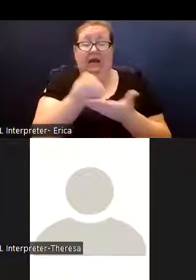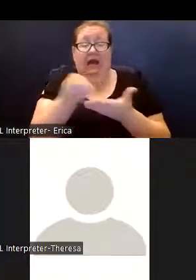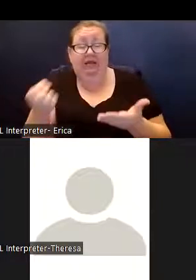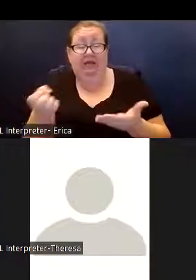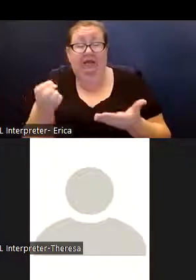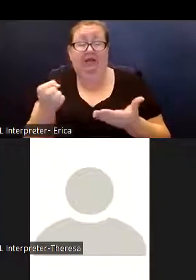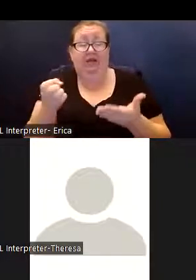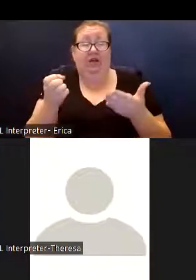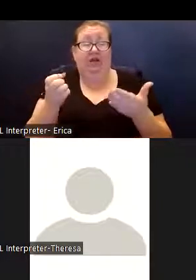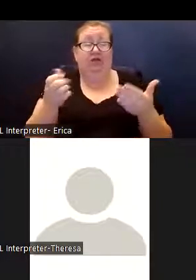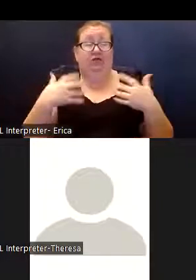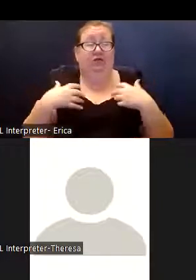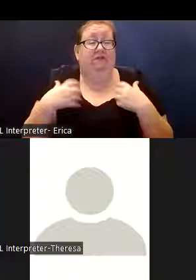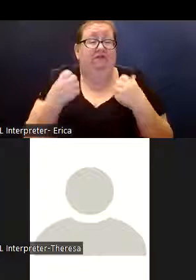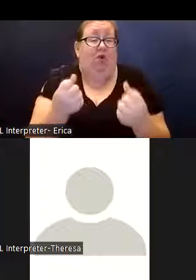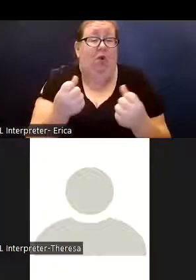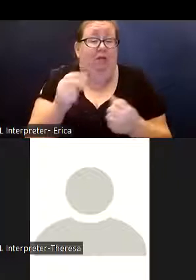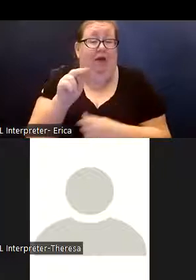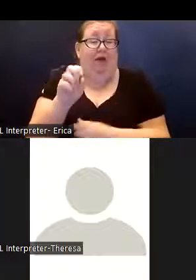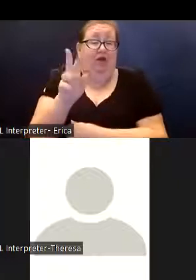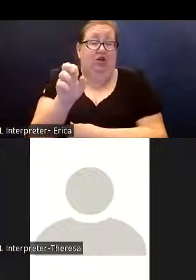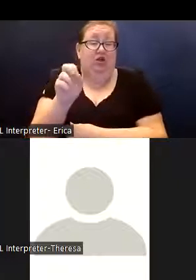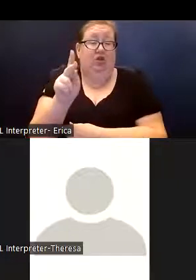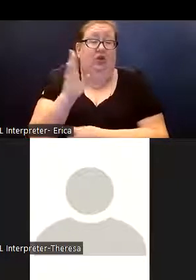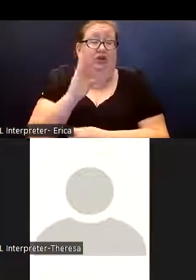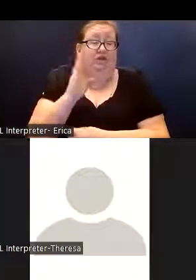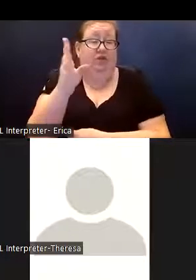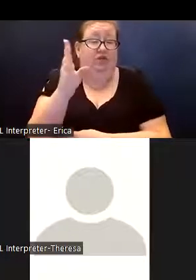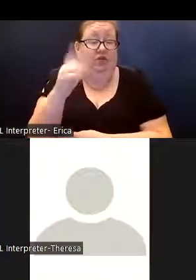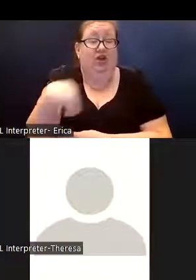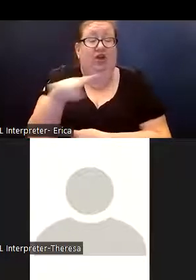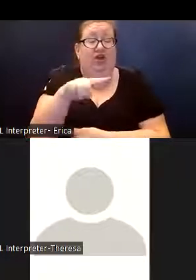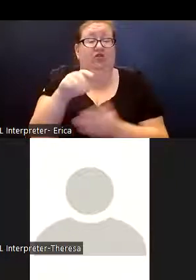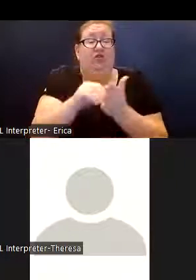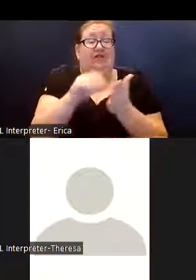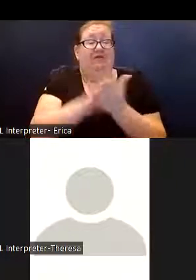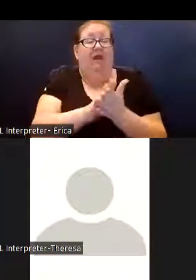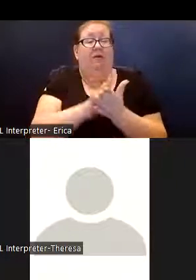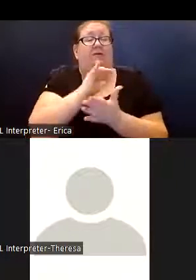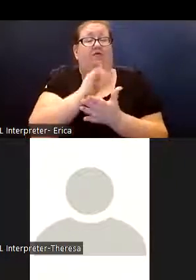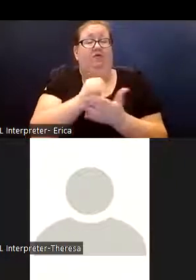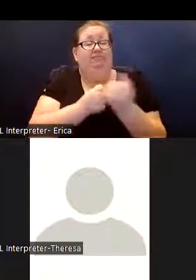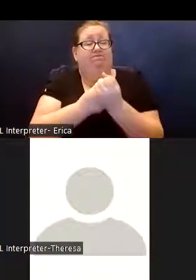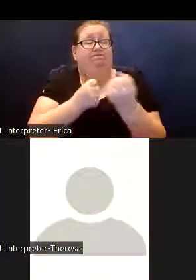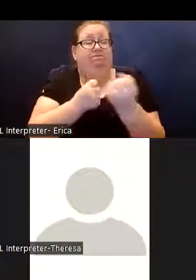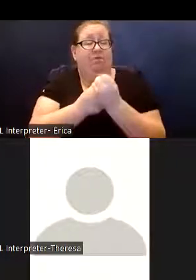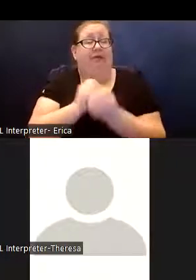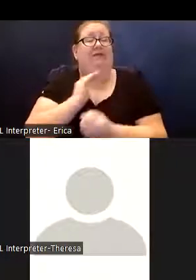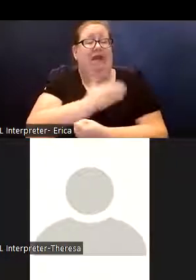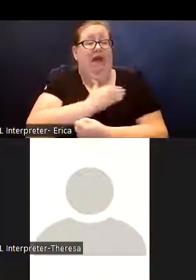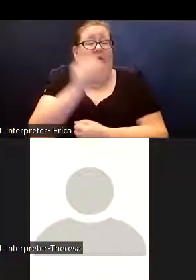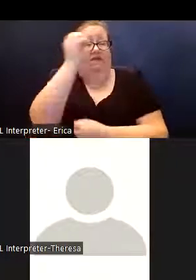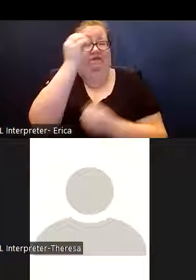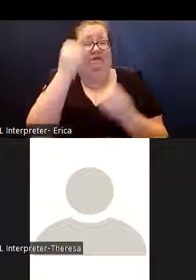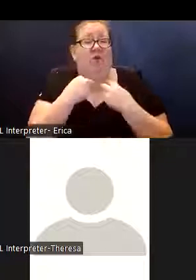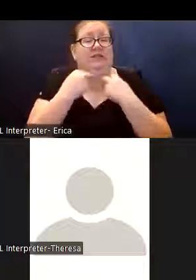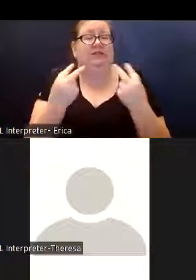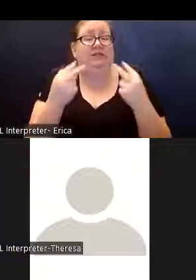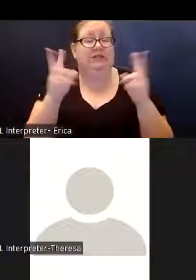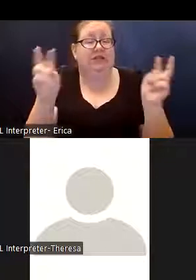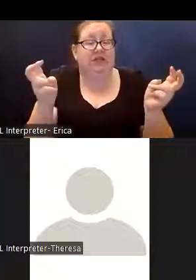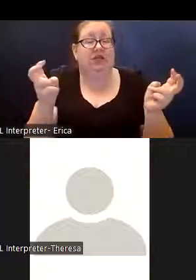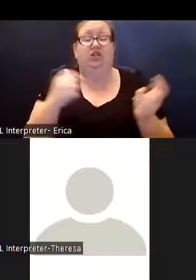So this document really represents our voices. I encourage you all to jump on our